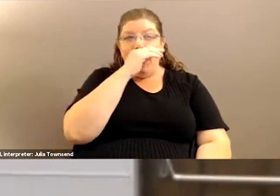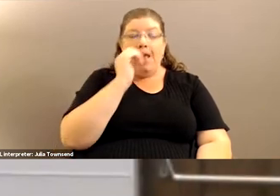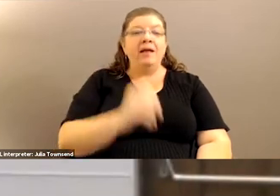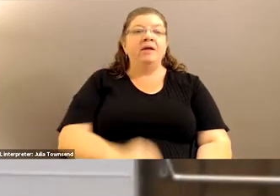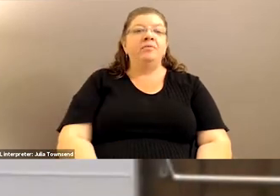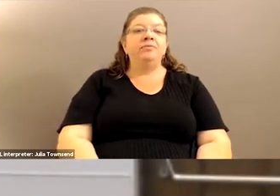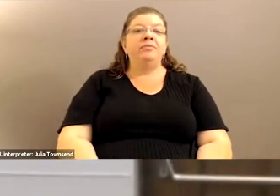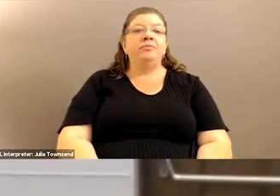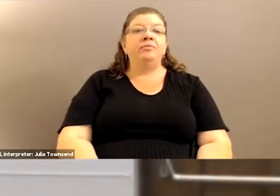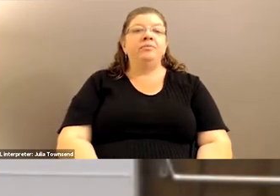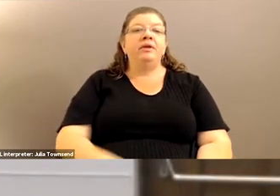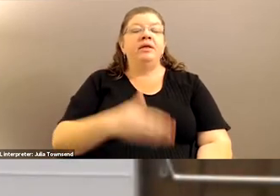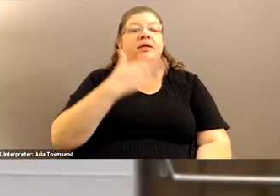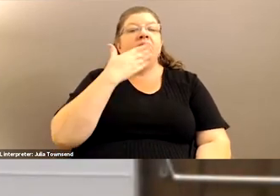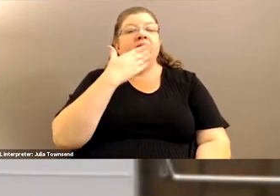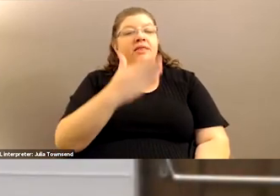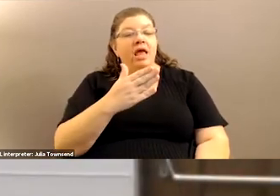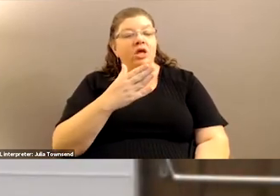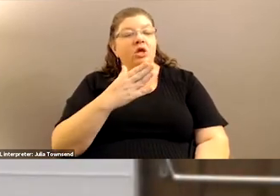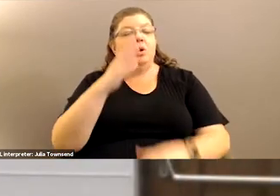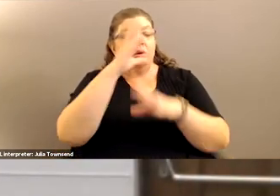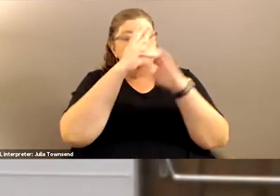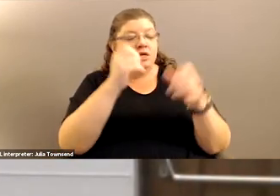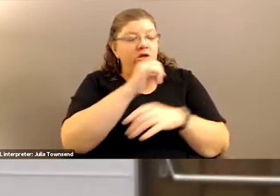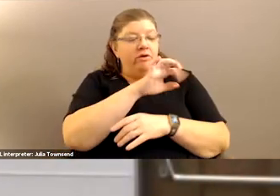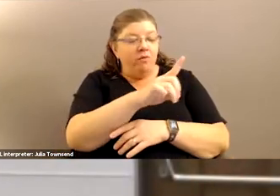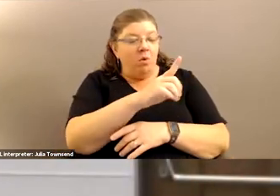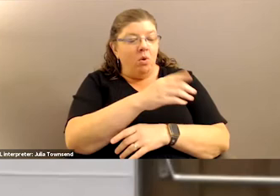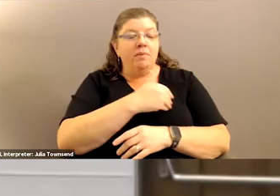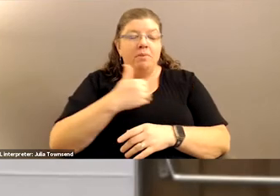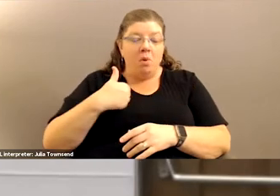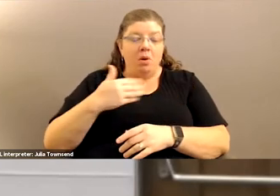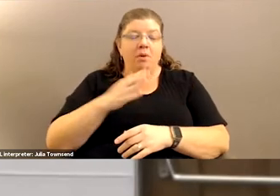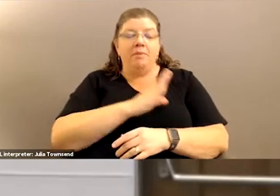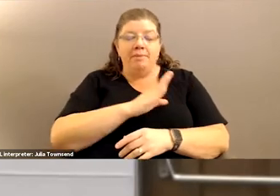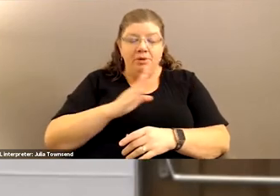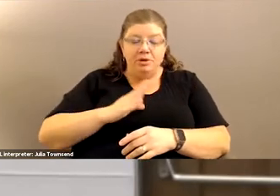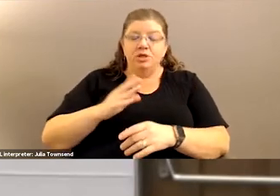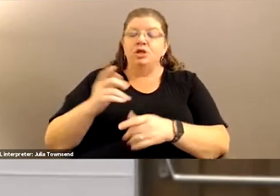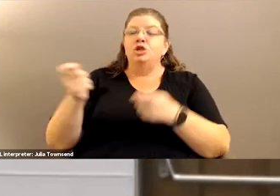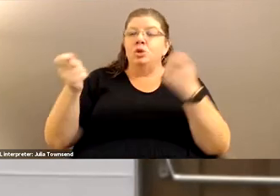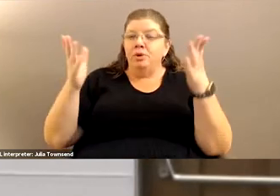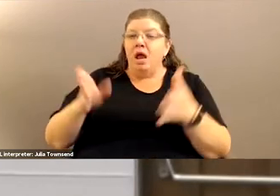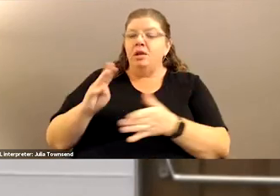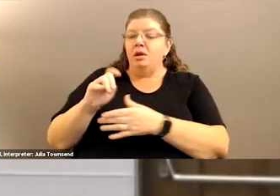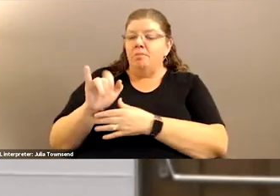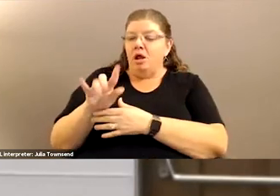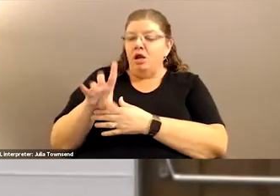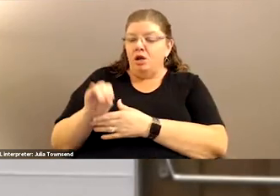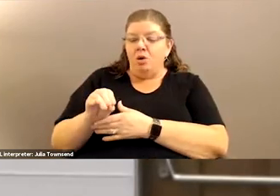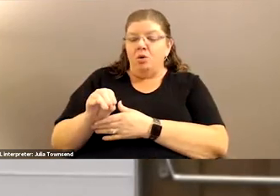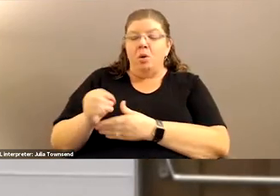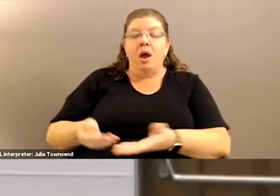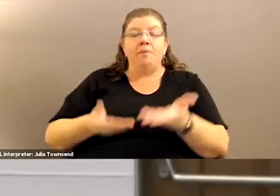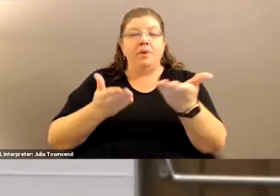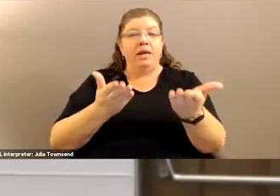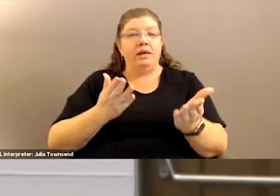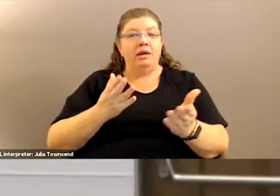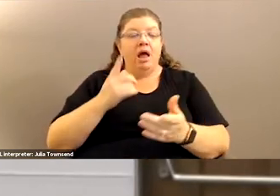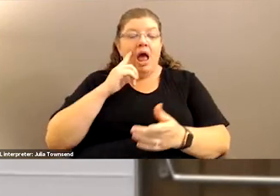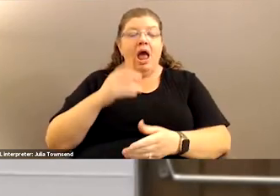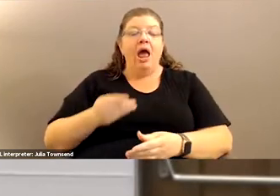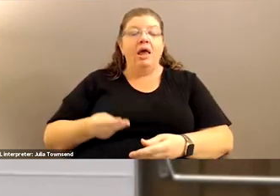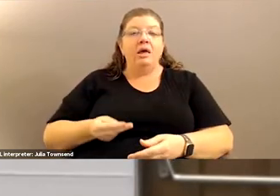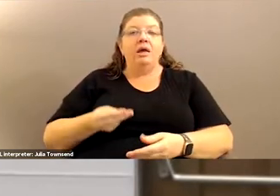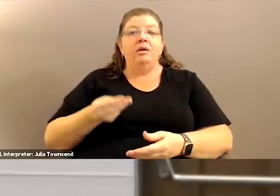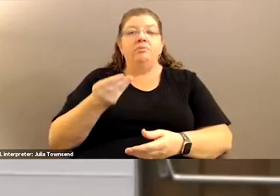thank you good evening board president ford board members superintendent maldonado i bring before you a proposal for your approval